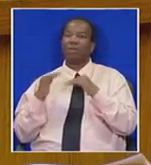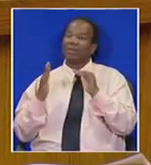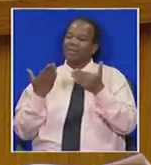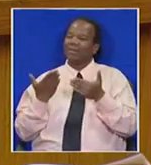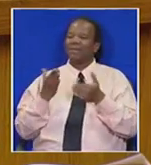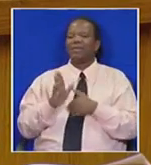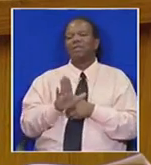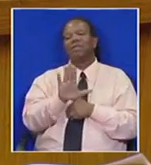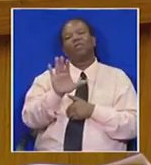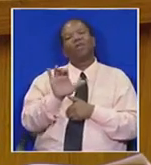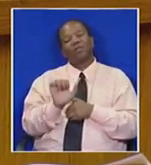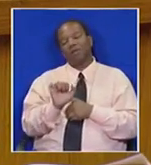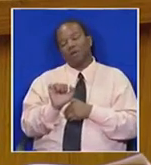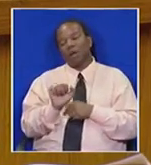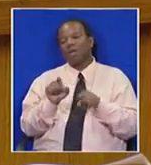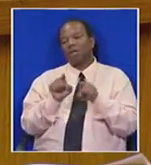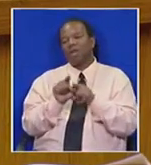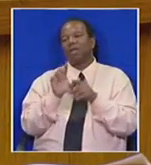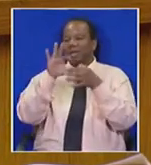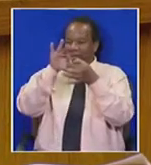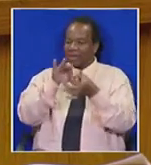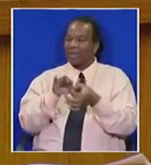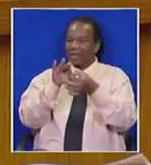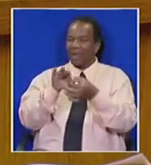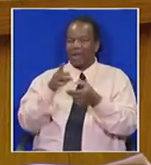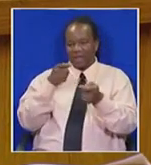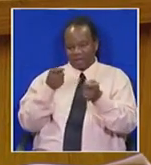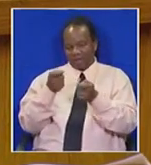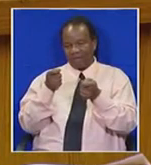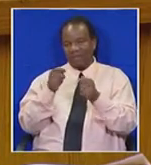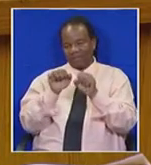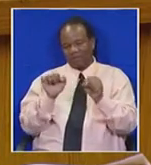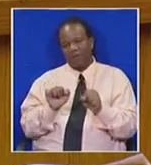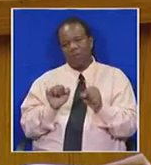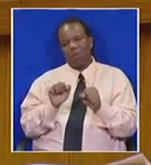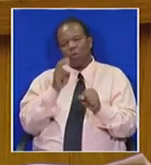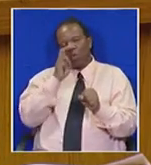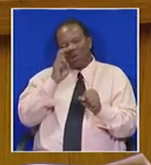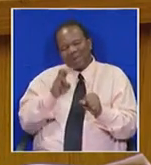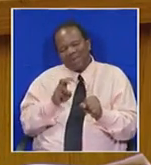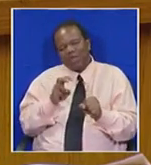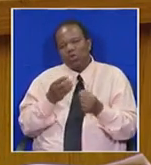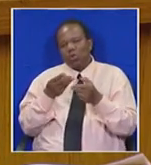system, complex as it is, needs to be managed, and it needs to be managed now.